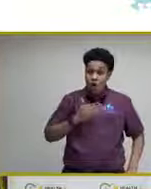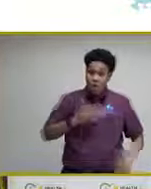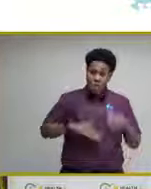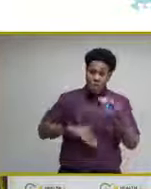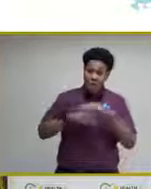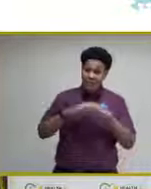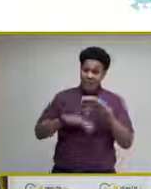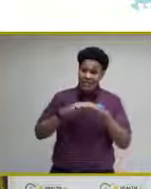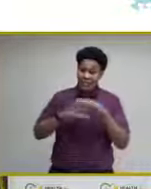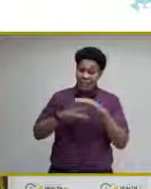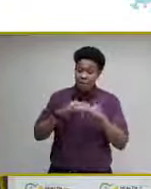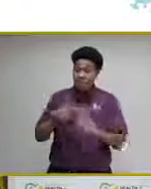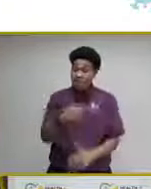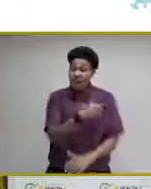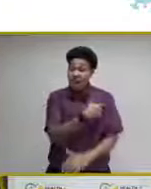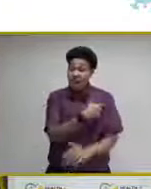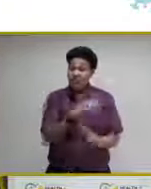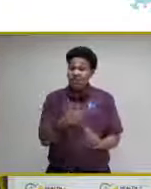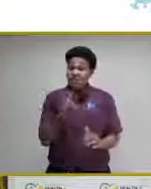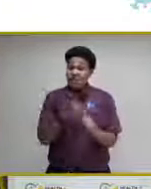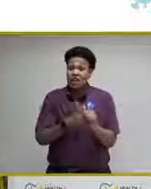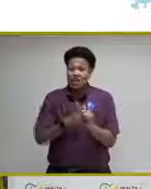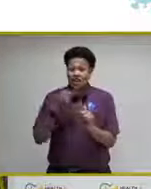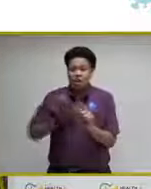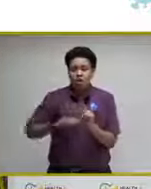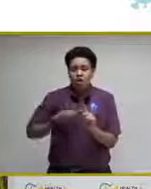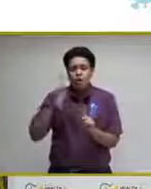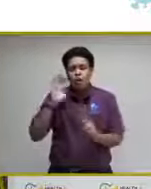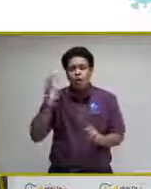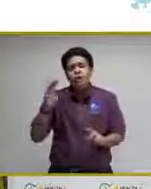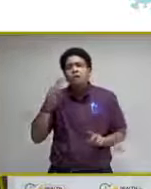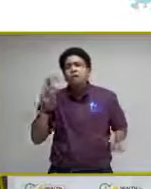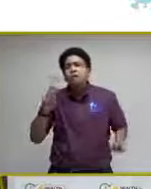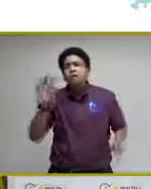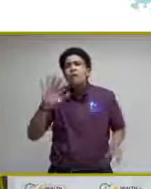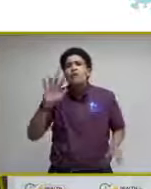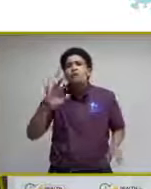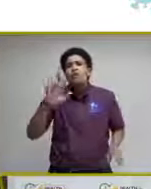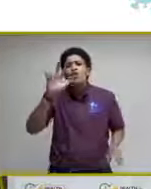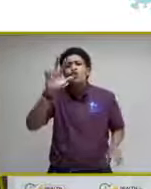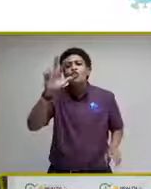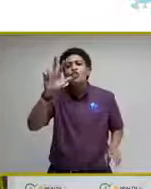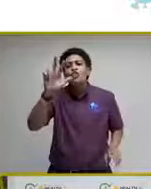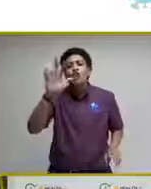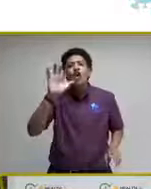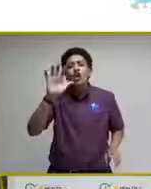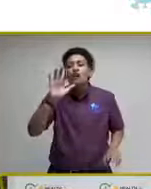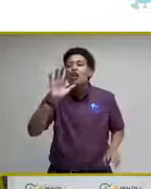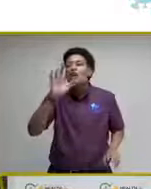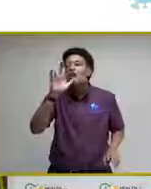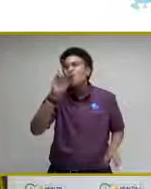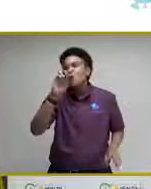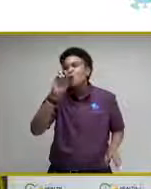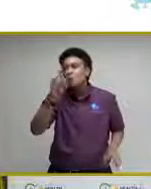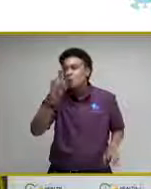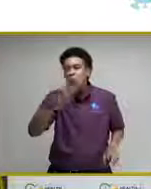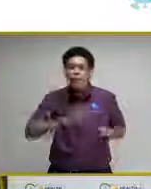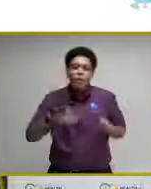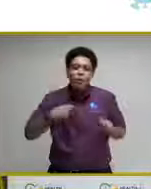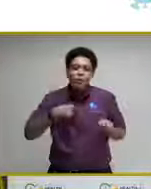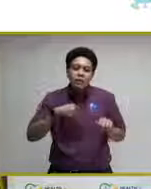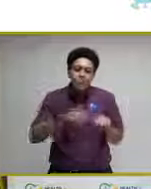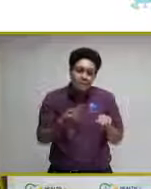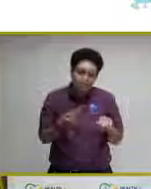maximum vaccination per month will be approximately 302, but we